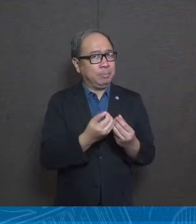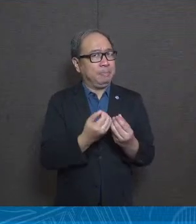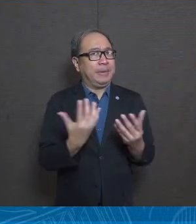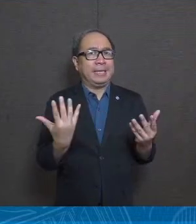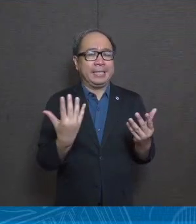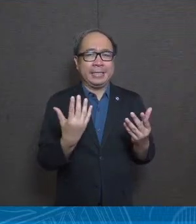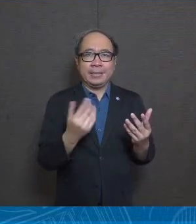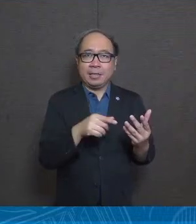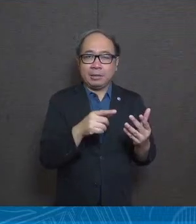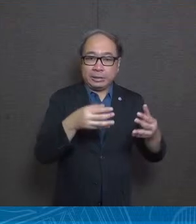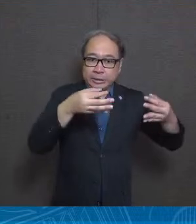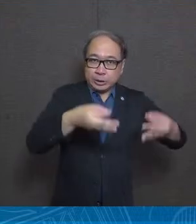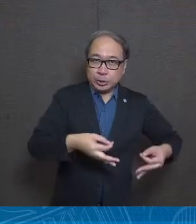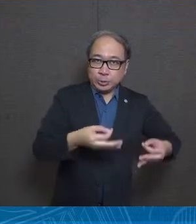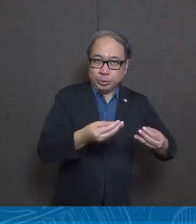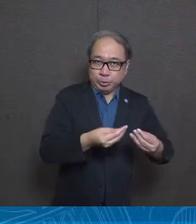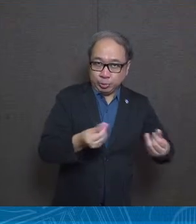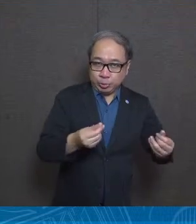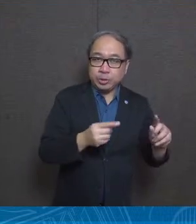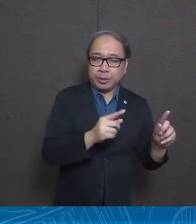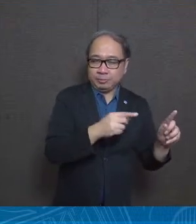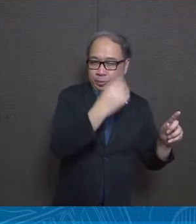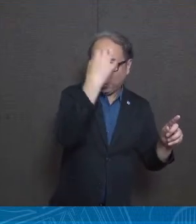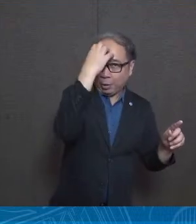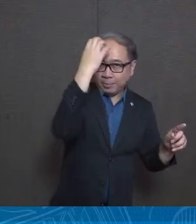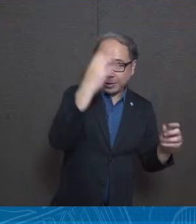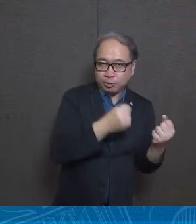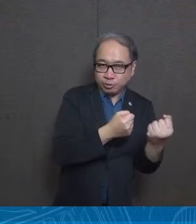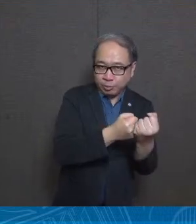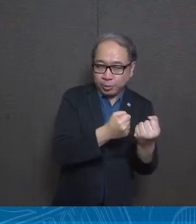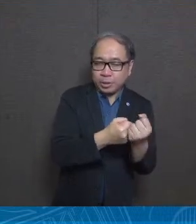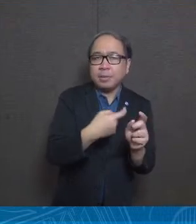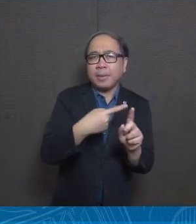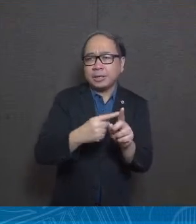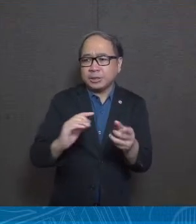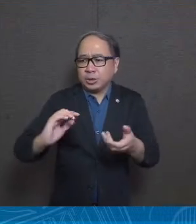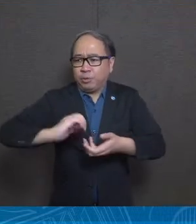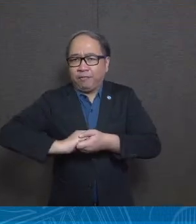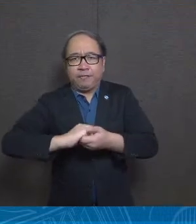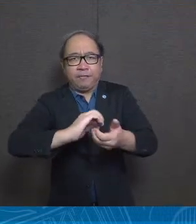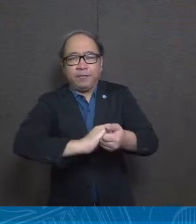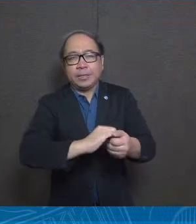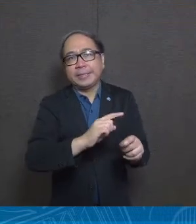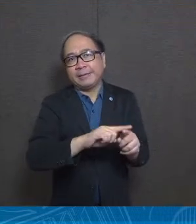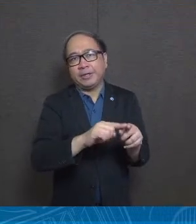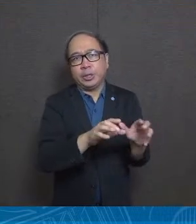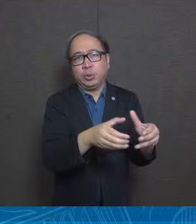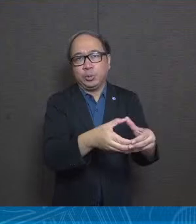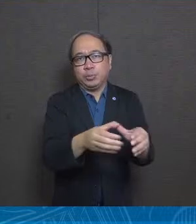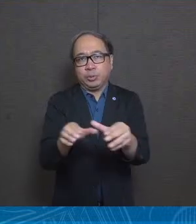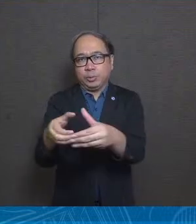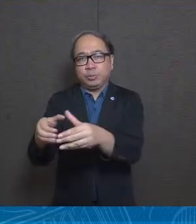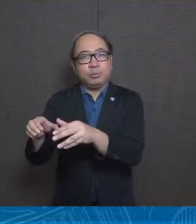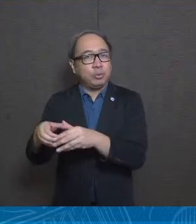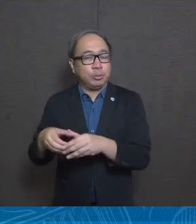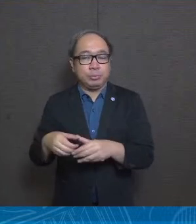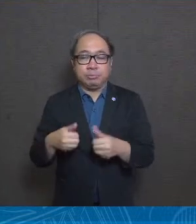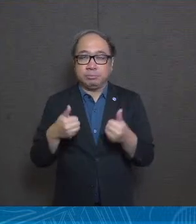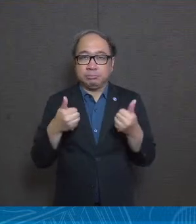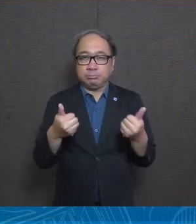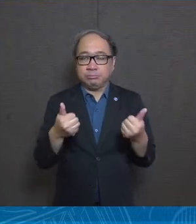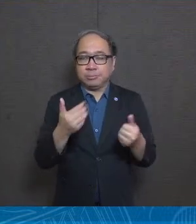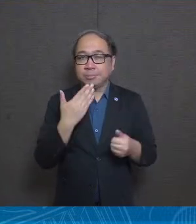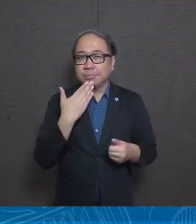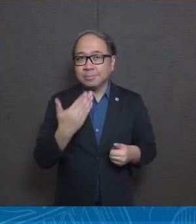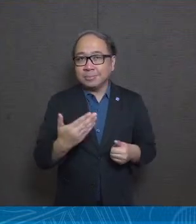definitely needs government support and collaboration with all the sectors, so that's amazing. Thank you.